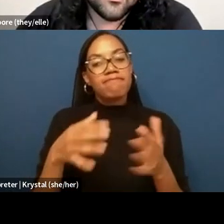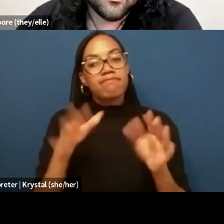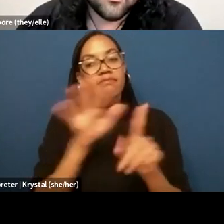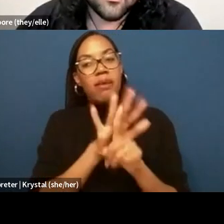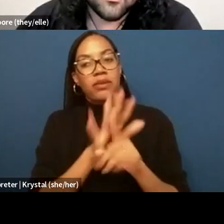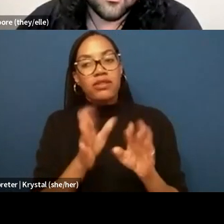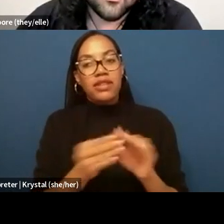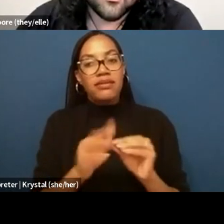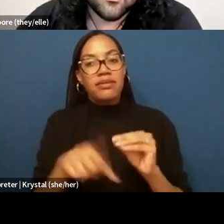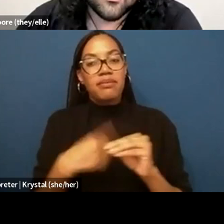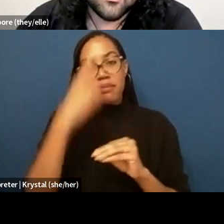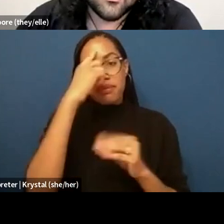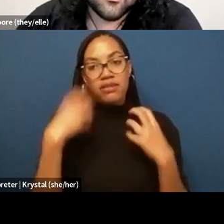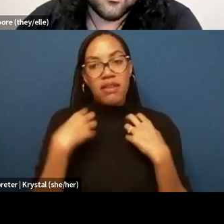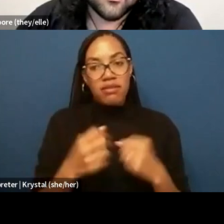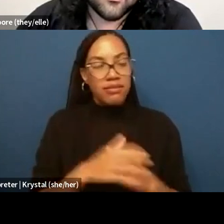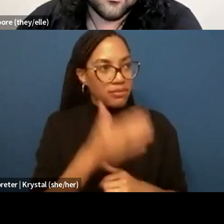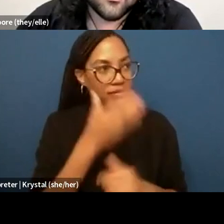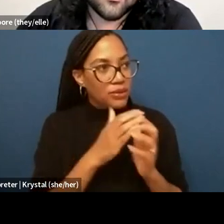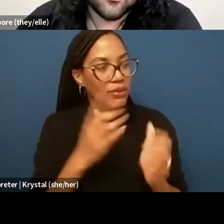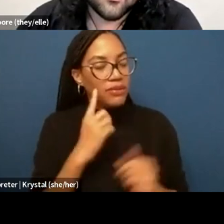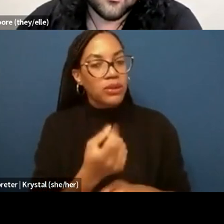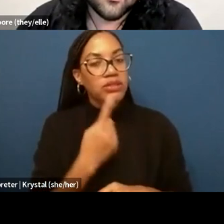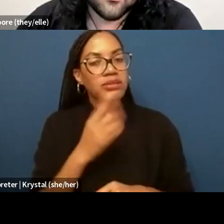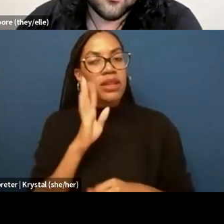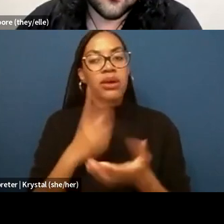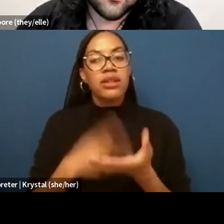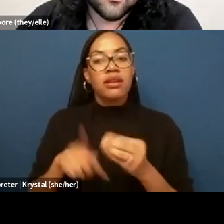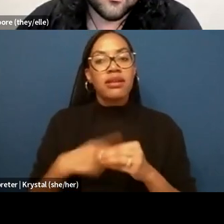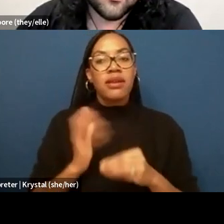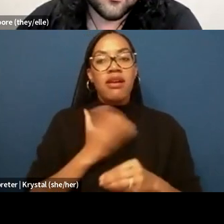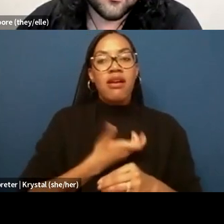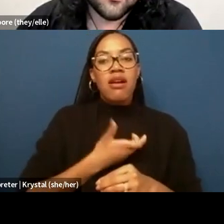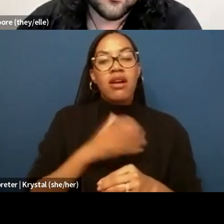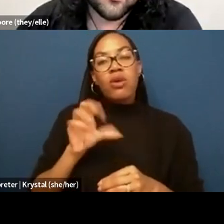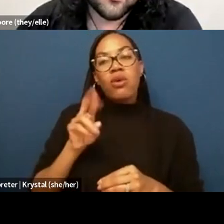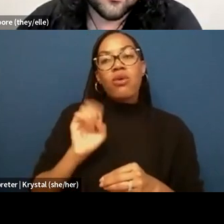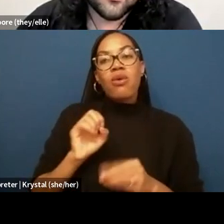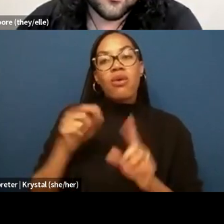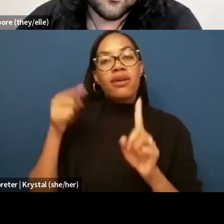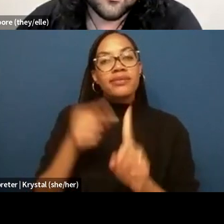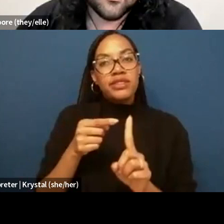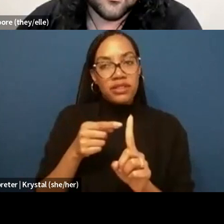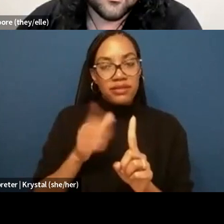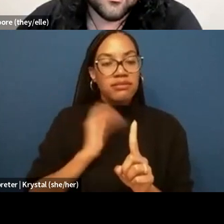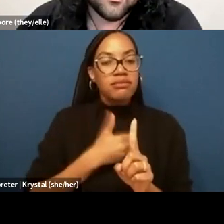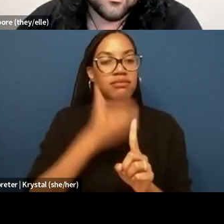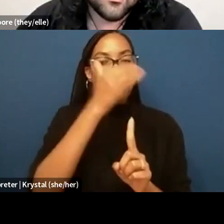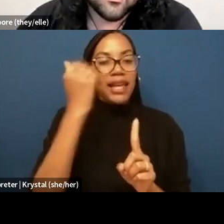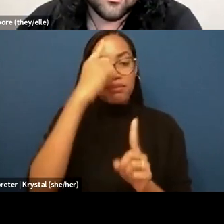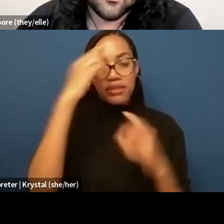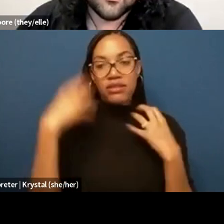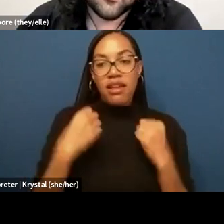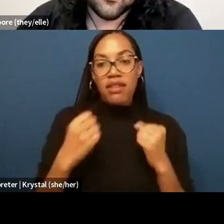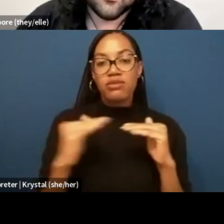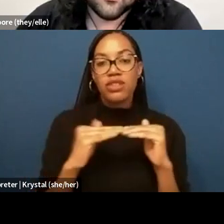I'm gonna talk about one of our core offerings, which is our Black Mental Health and Healing Justice Training. And this training was really coming out of the